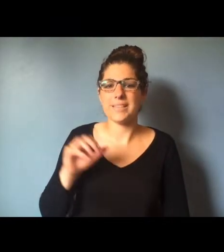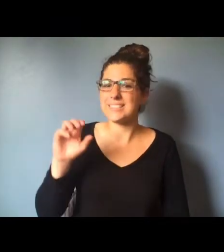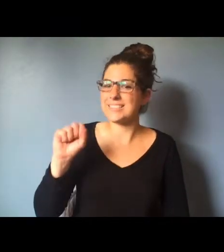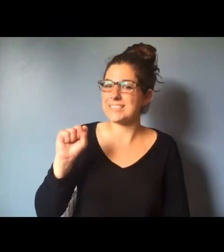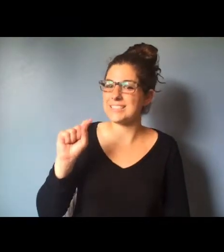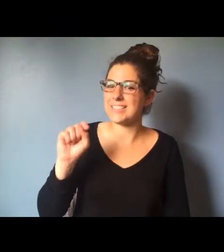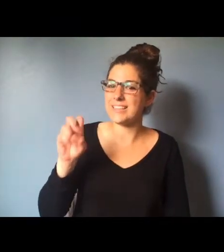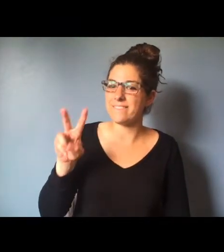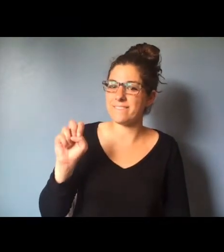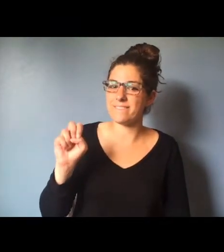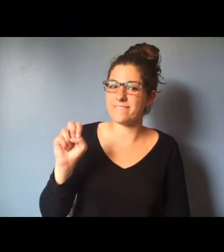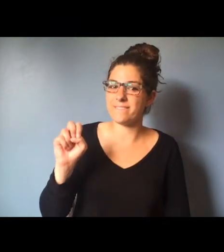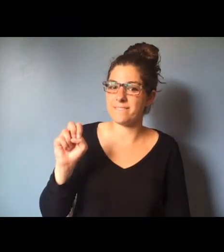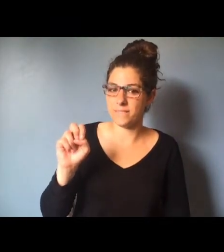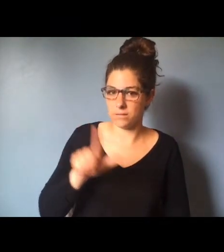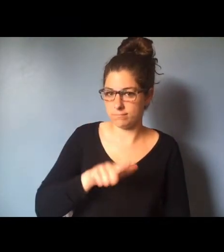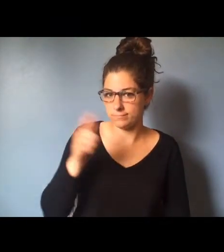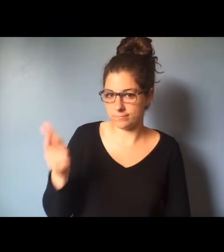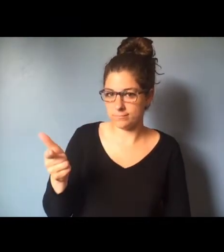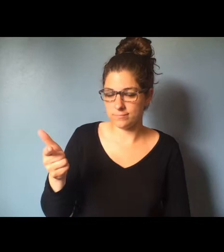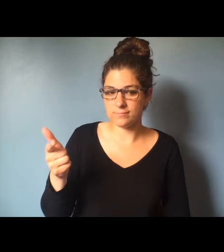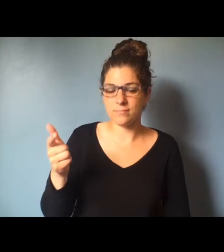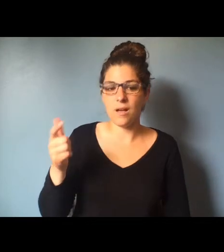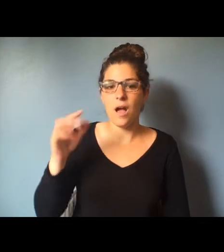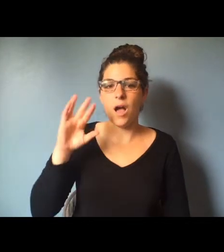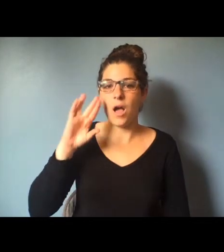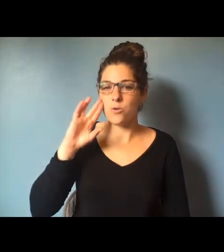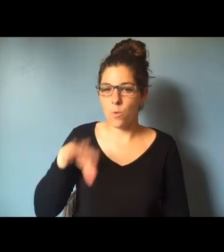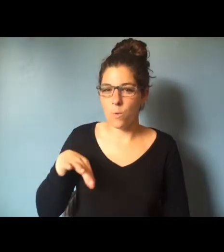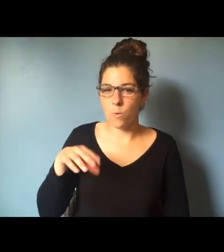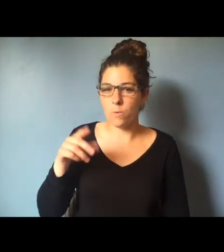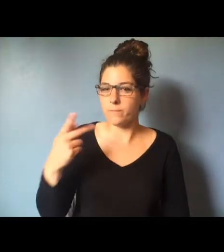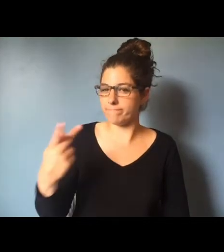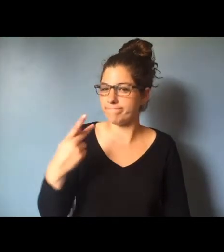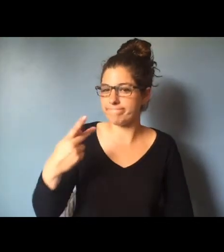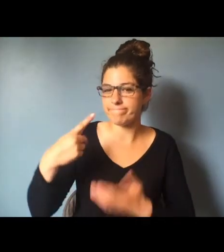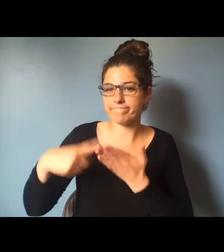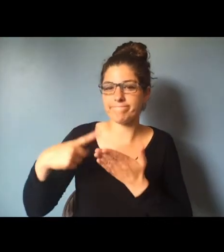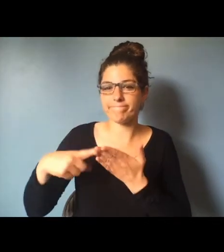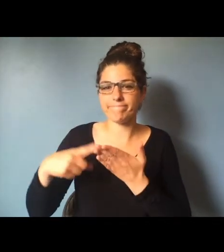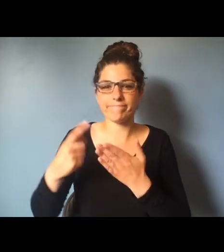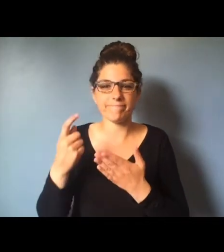Steve, I'm going to go to you next. I know you and I have talked a little